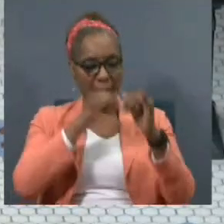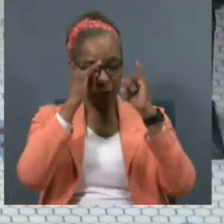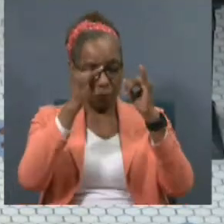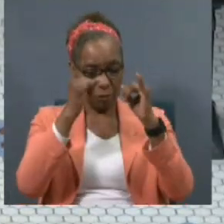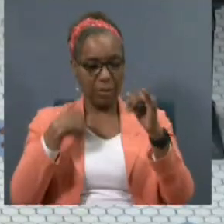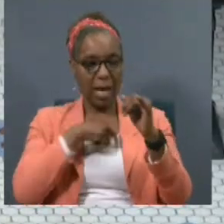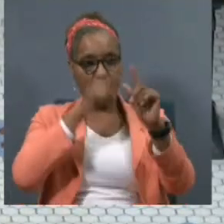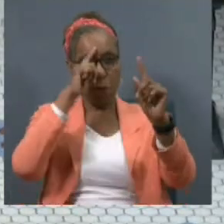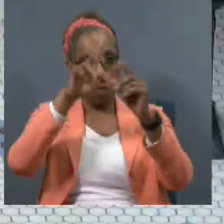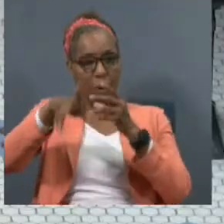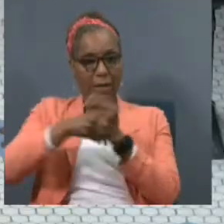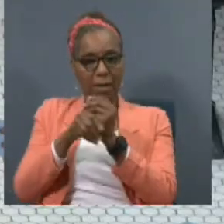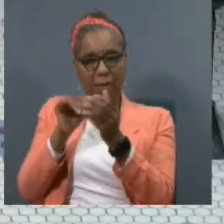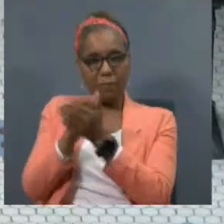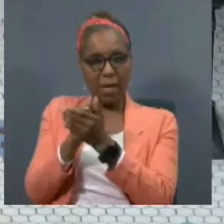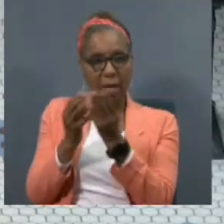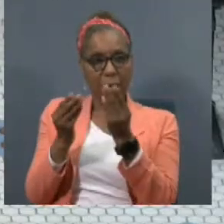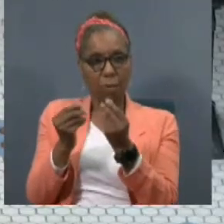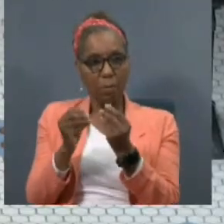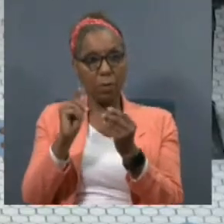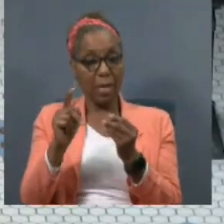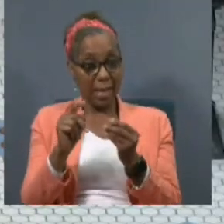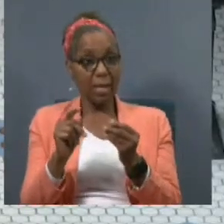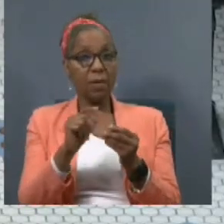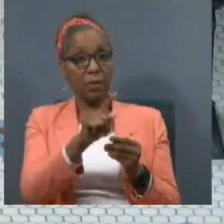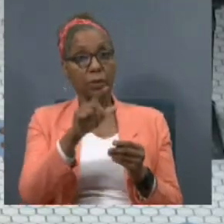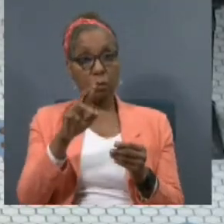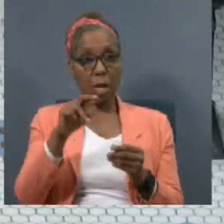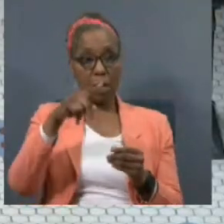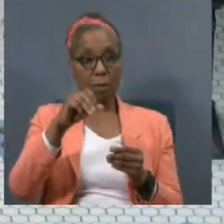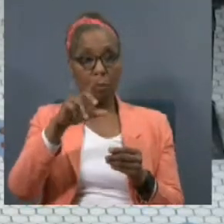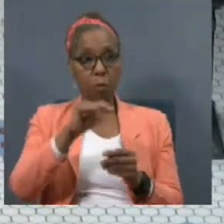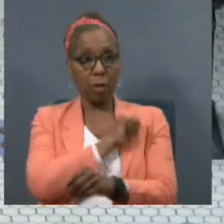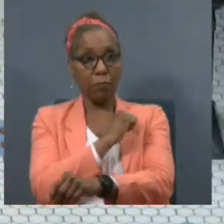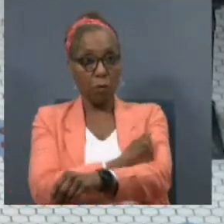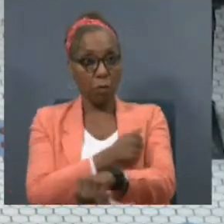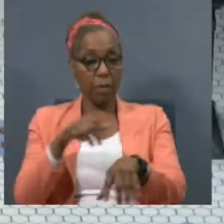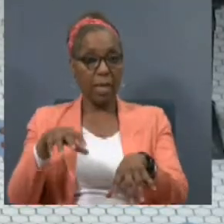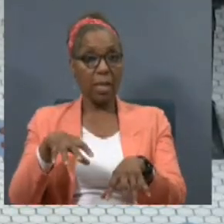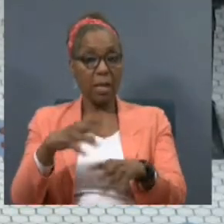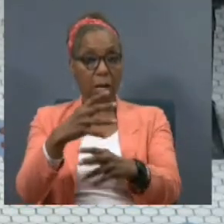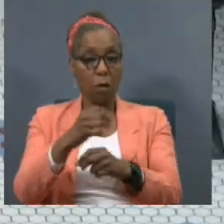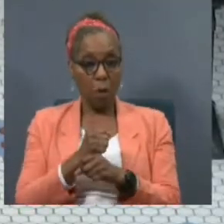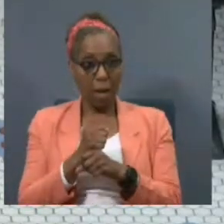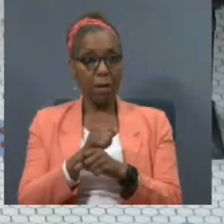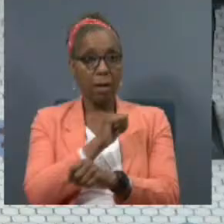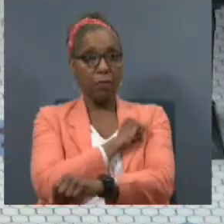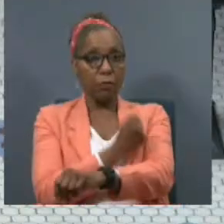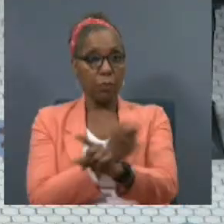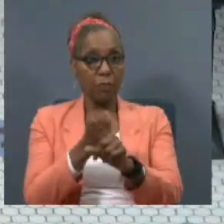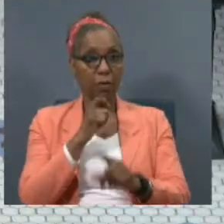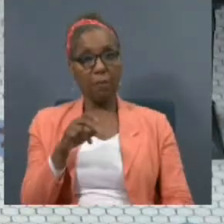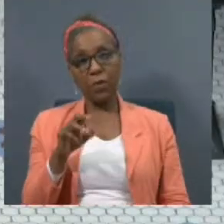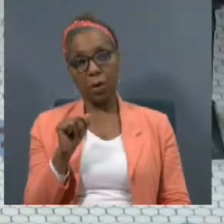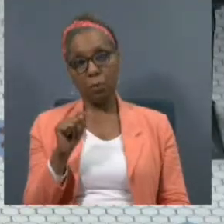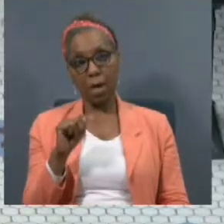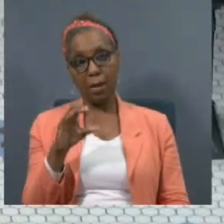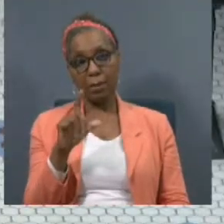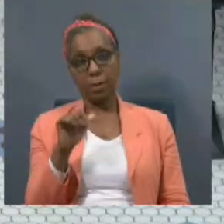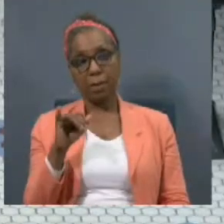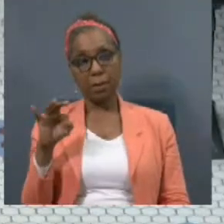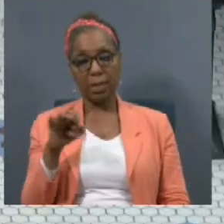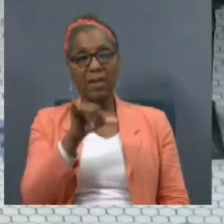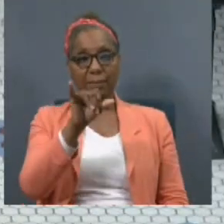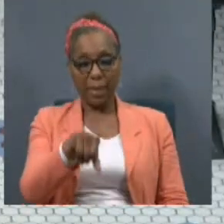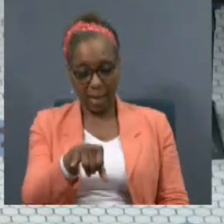this property so that once the Little Rock Port Authority acquires the property from the Ratcliffs, which has been approved